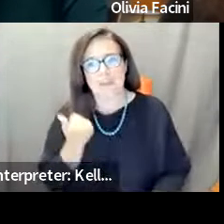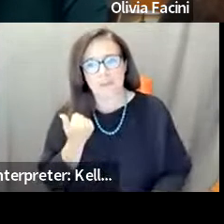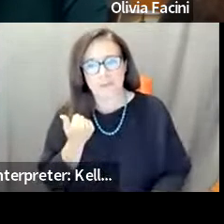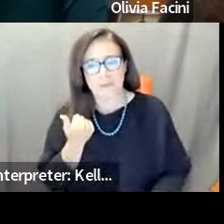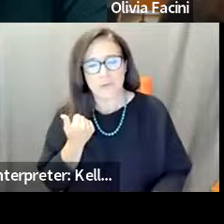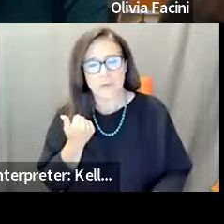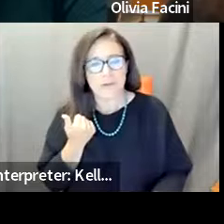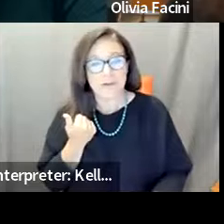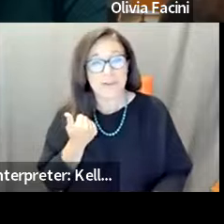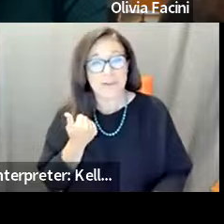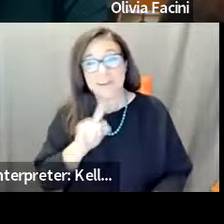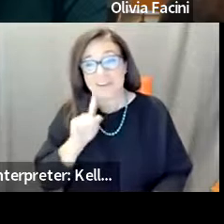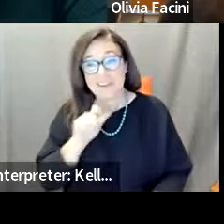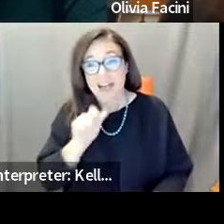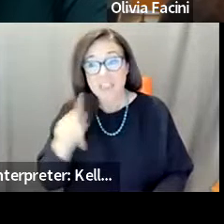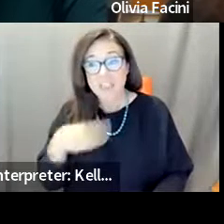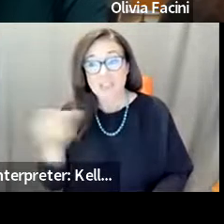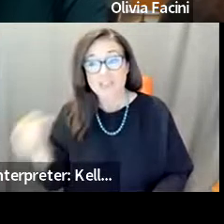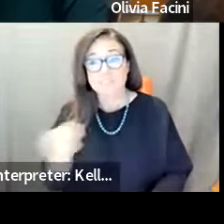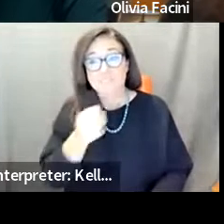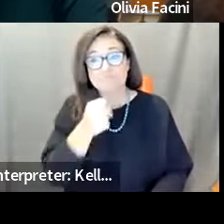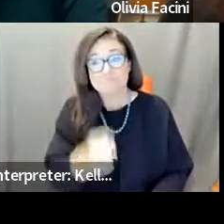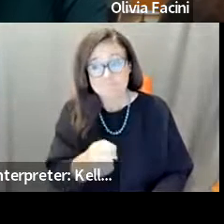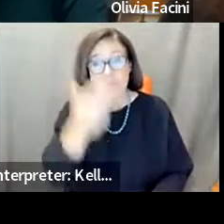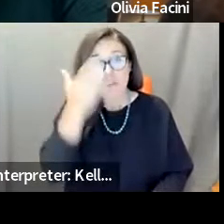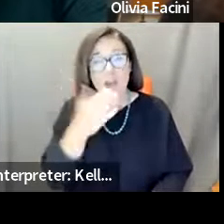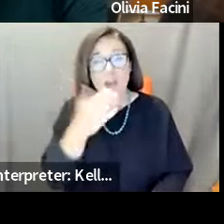the very front row of the theater.